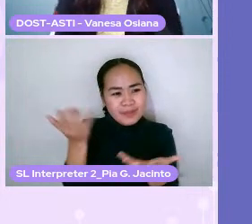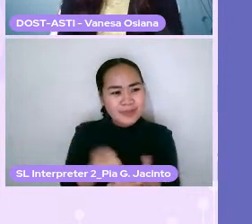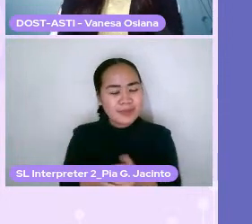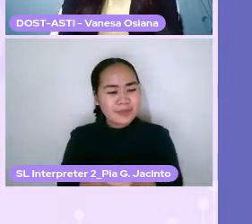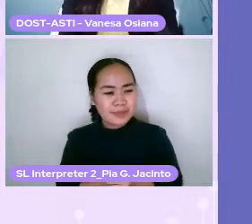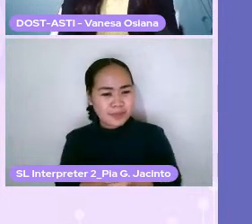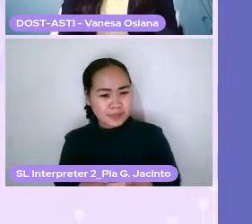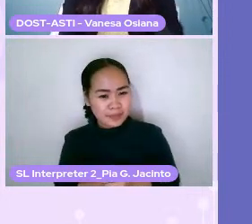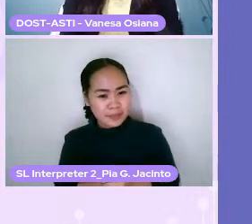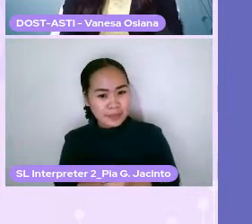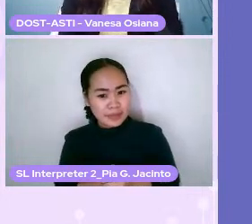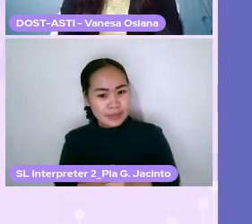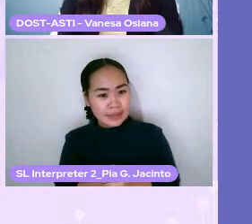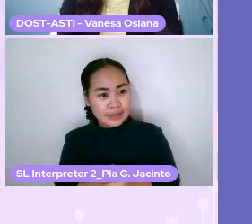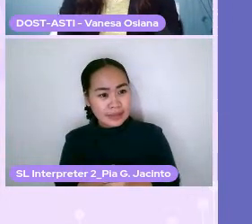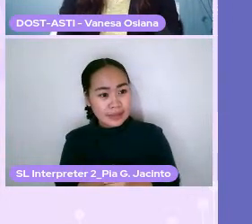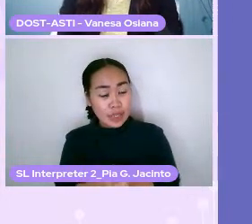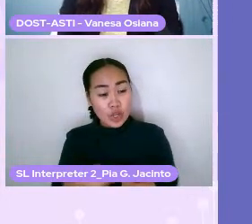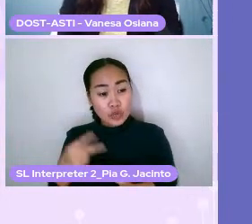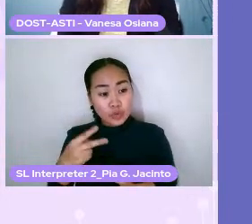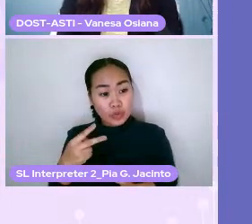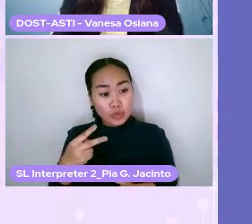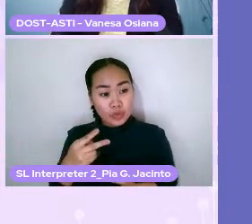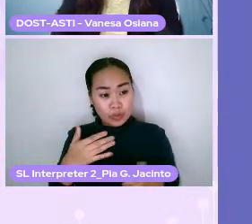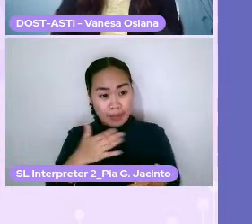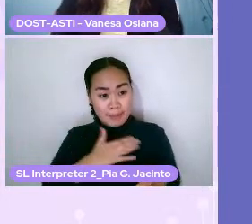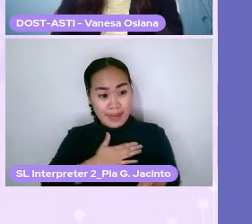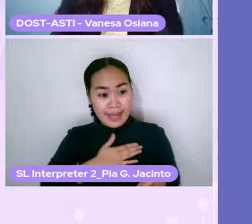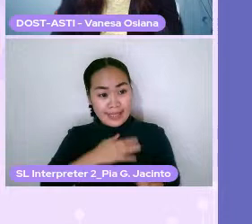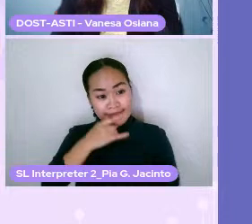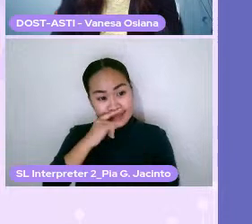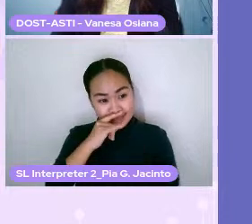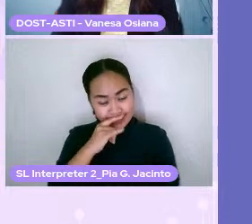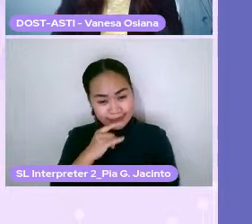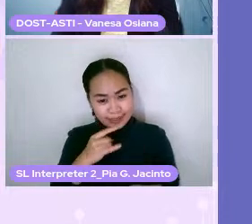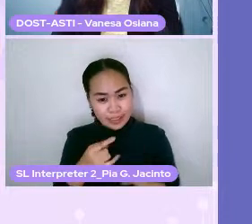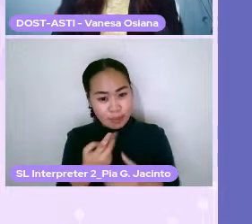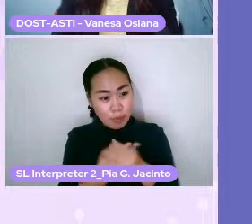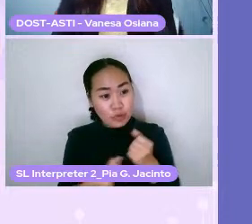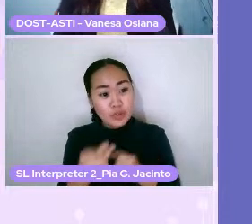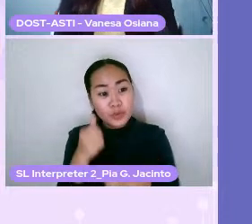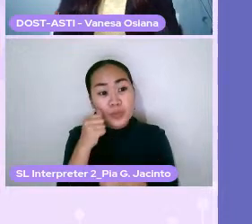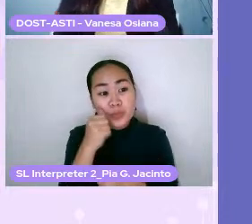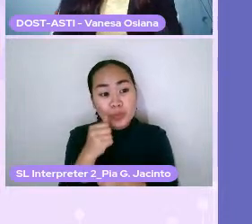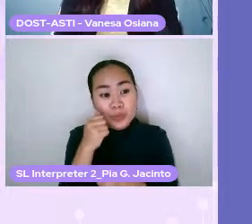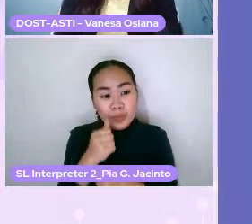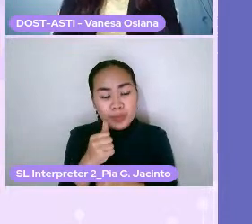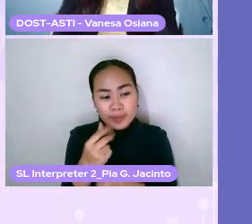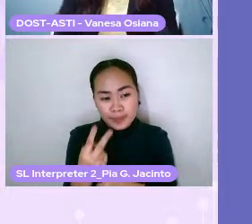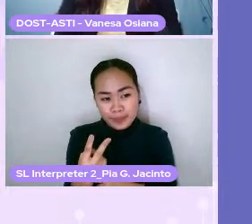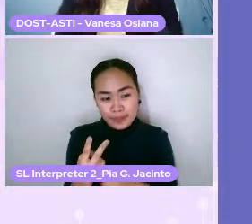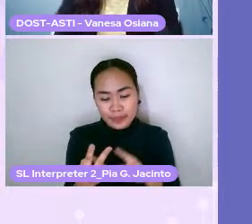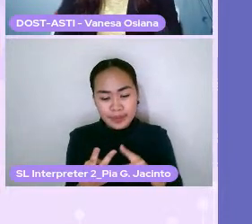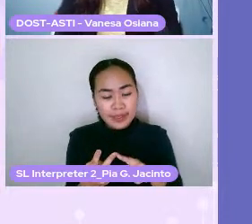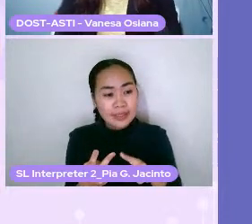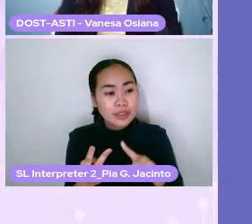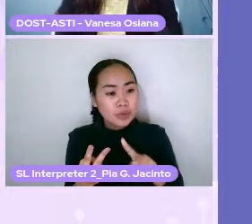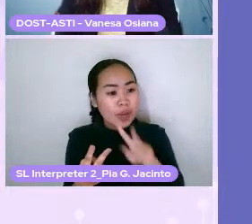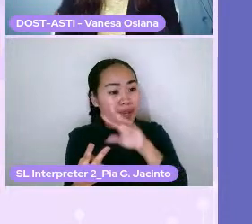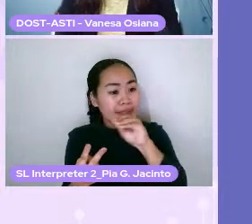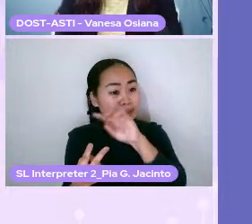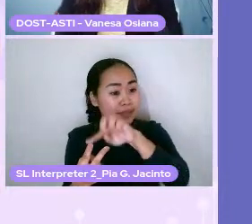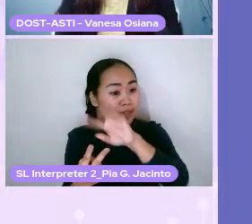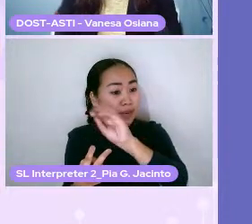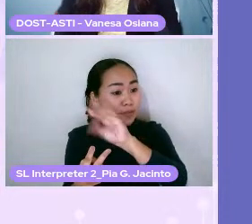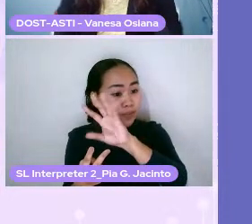Our two kids, ages 15 and 10 years old, are both girls, by the way. They are now living in this, what